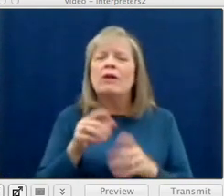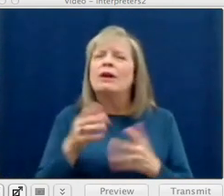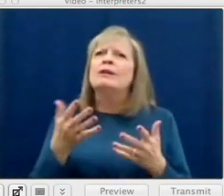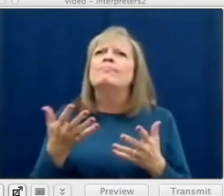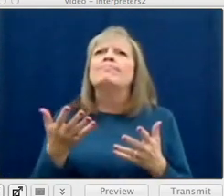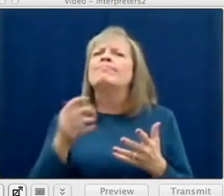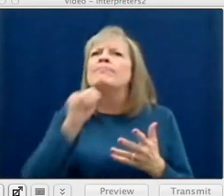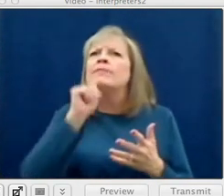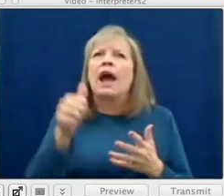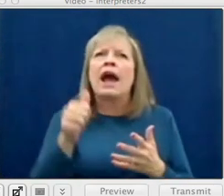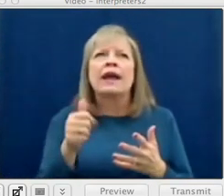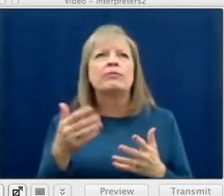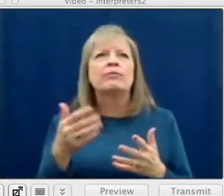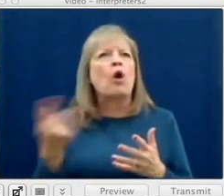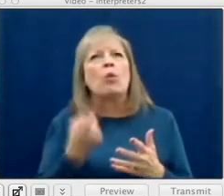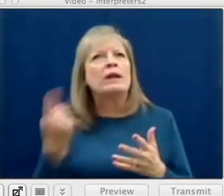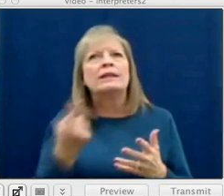necessarily